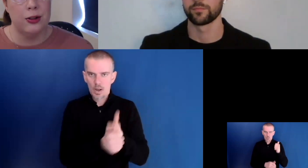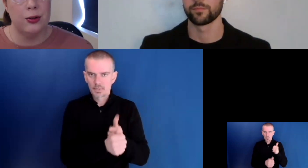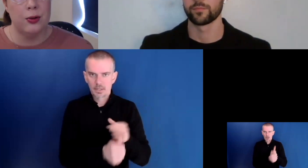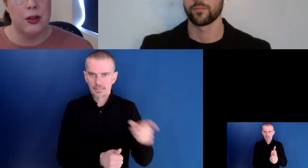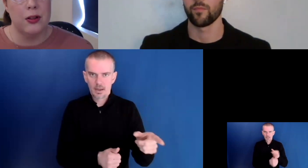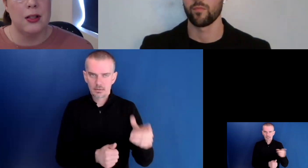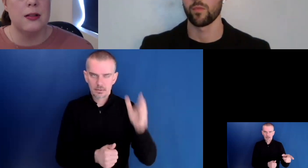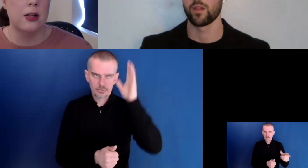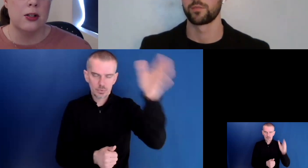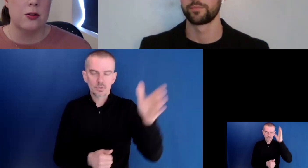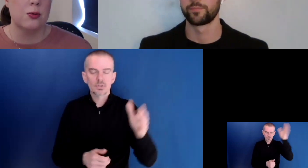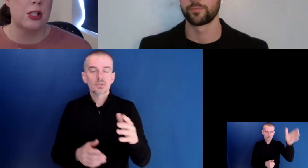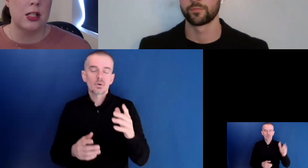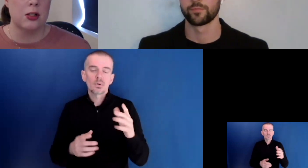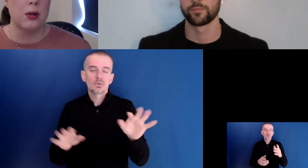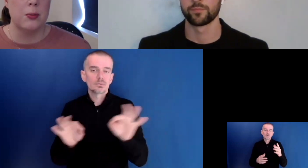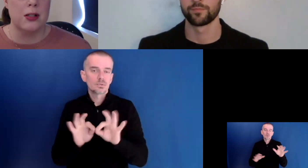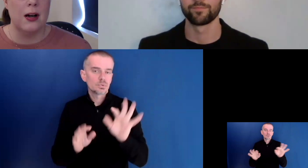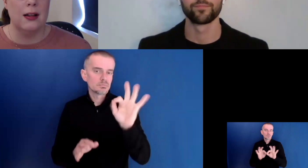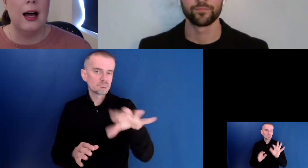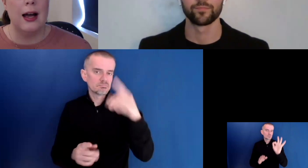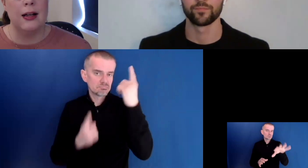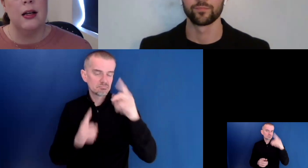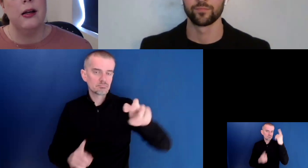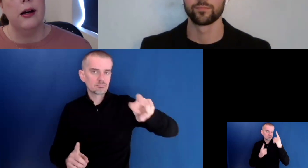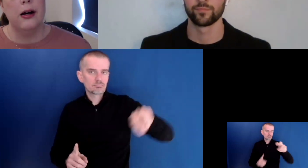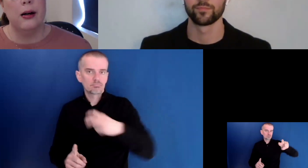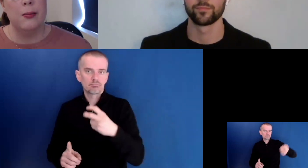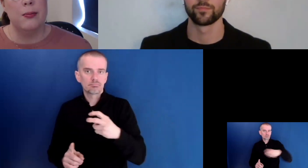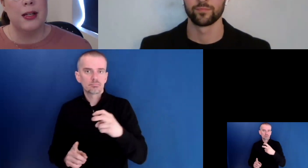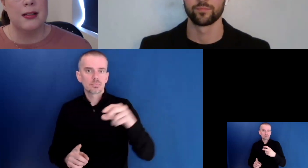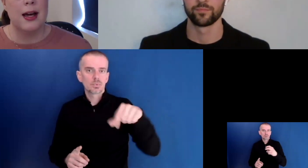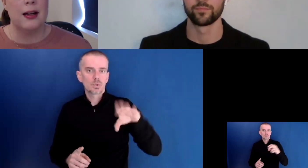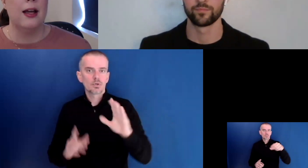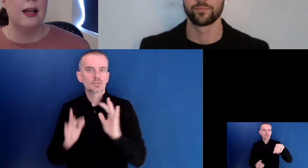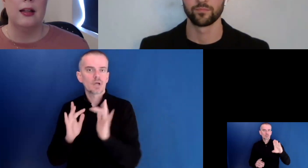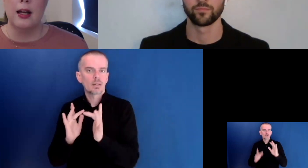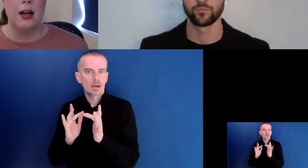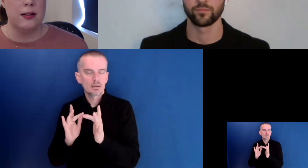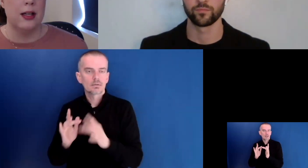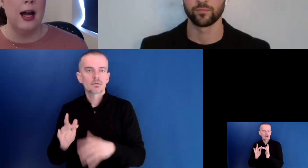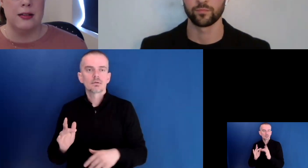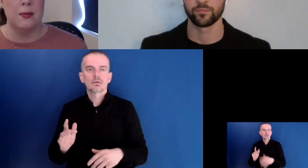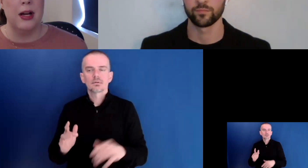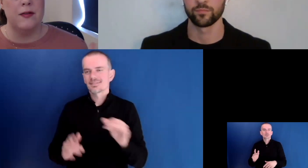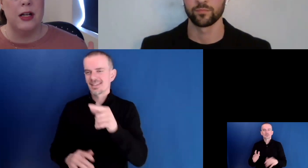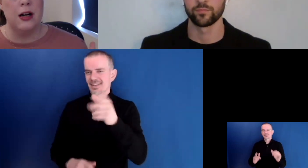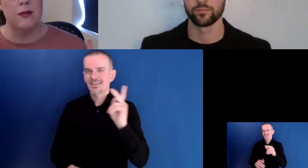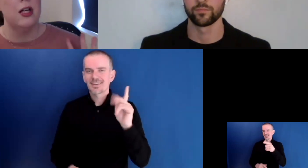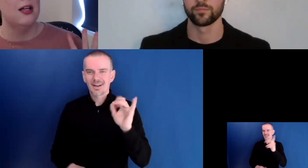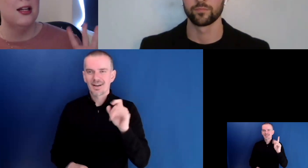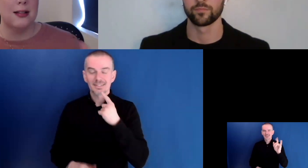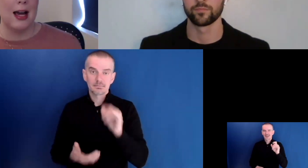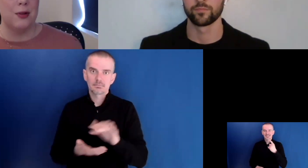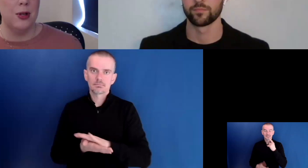worthwhile to consider switching to QuickBooks Online, because that, again, like Kyle said, has the benefit